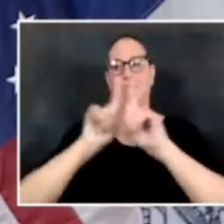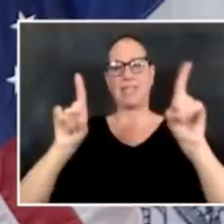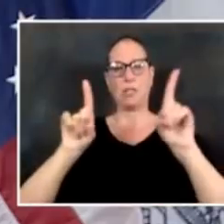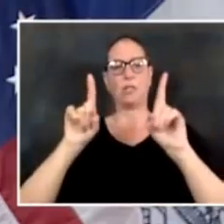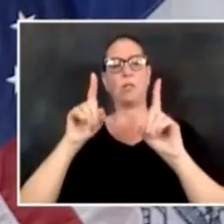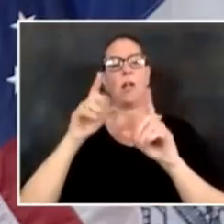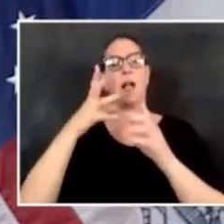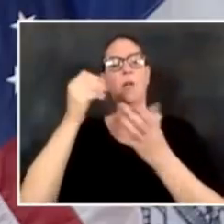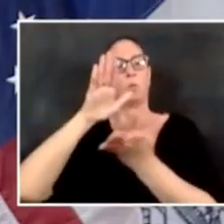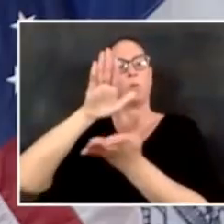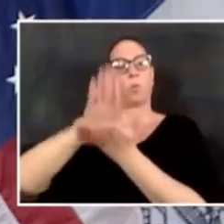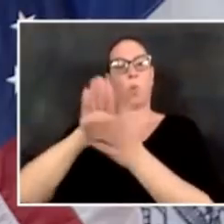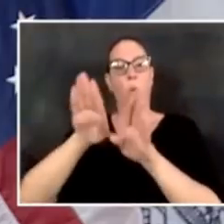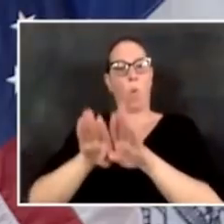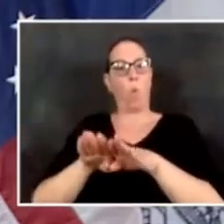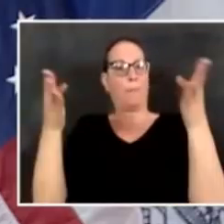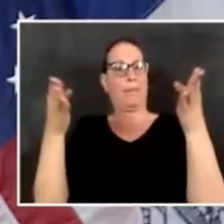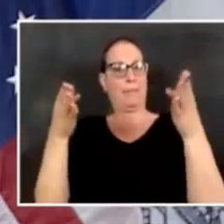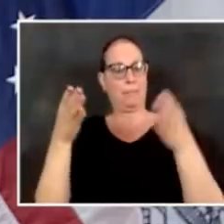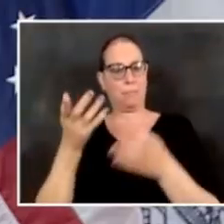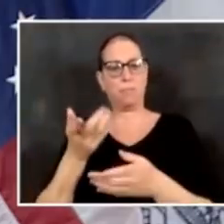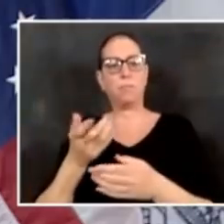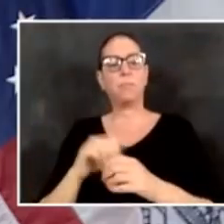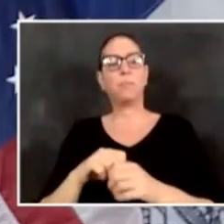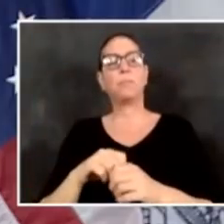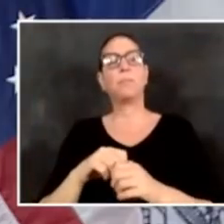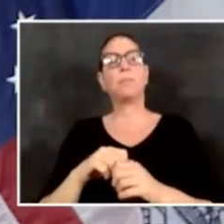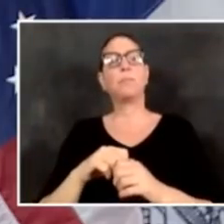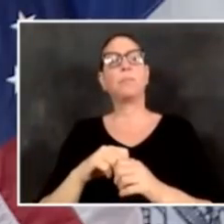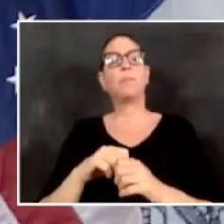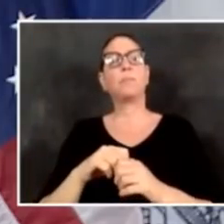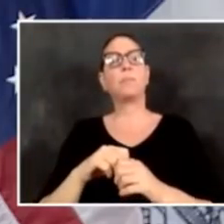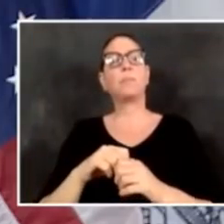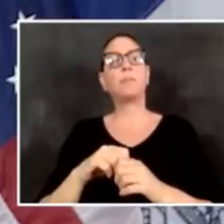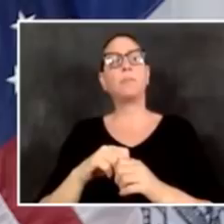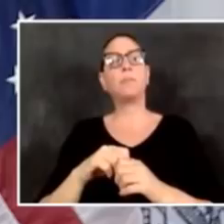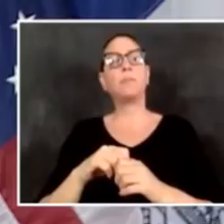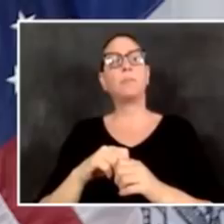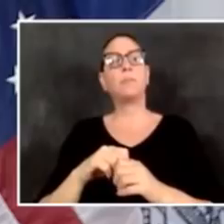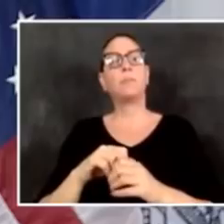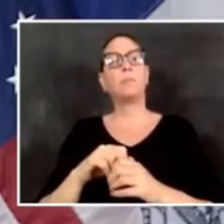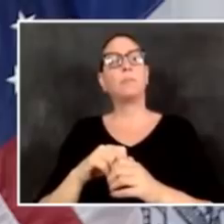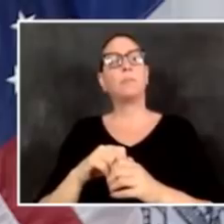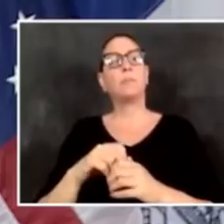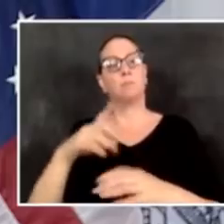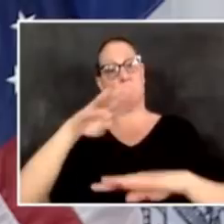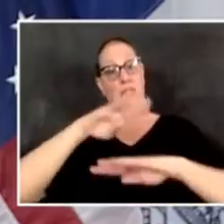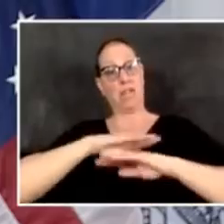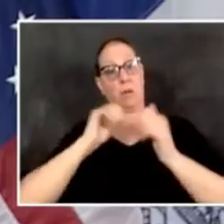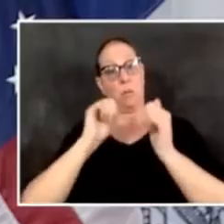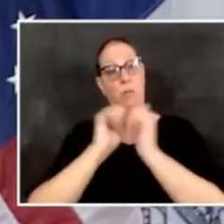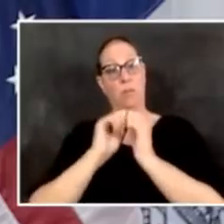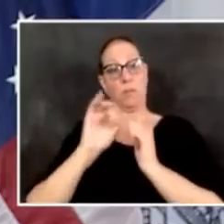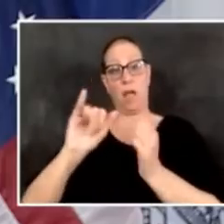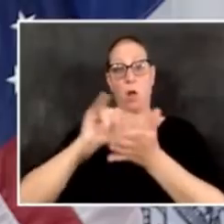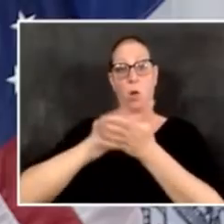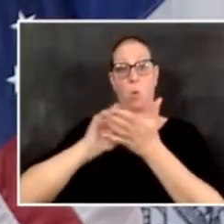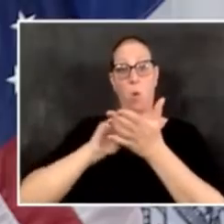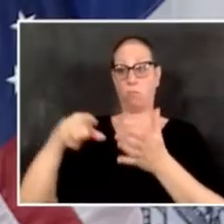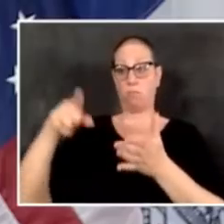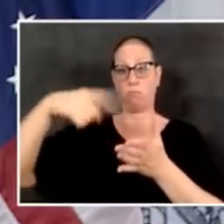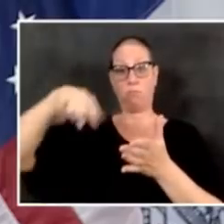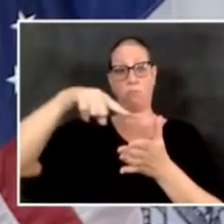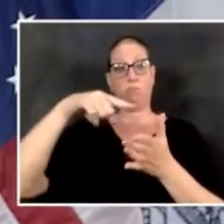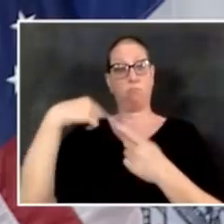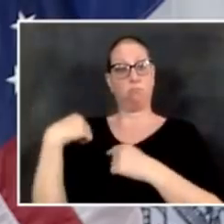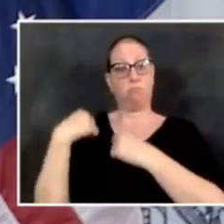you're satisfied with the level of compliance you're getting from New Yorkers in terms of social distancing, wearing masks, etc. And then